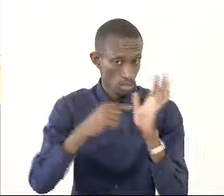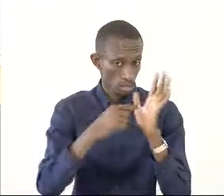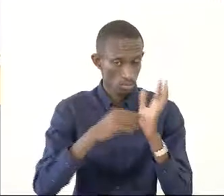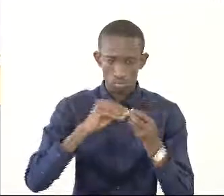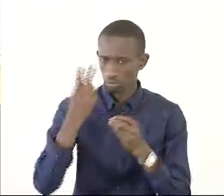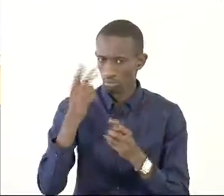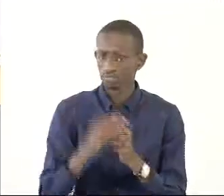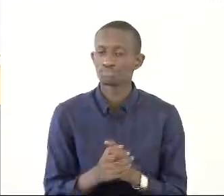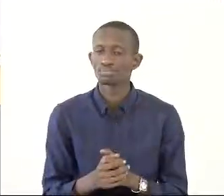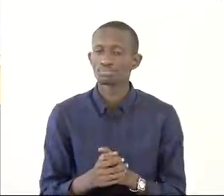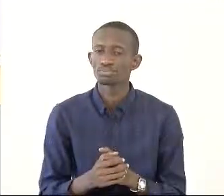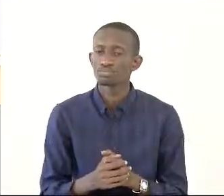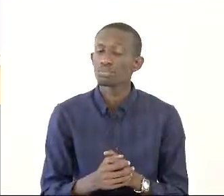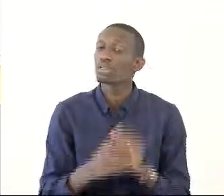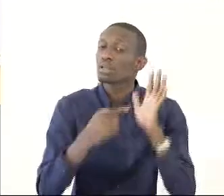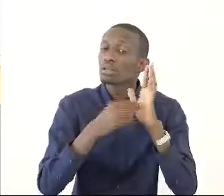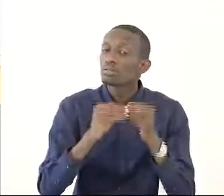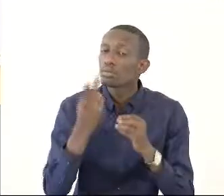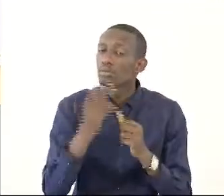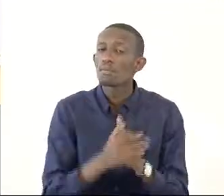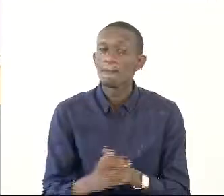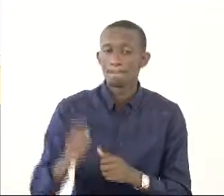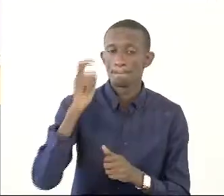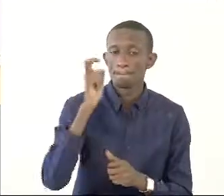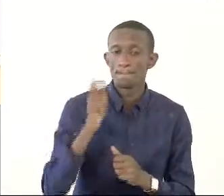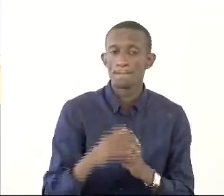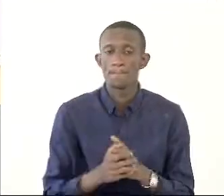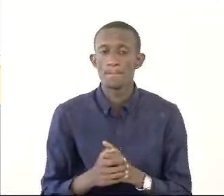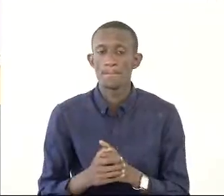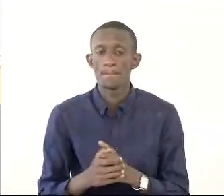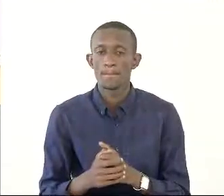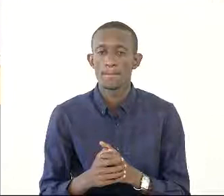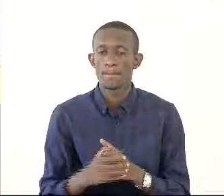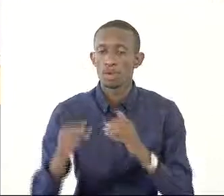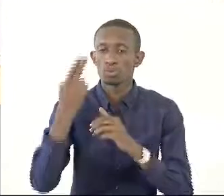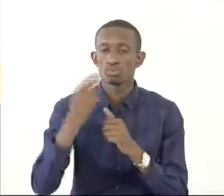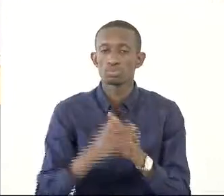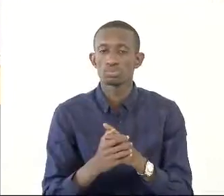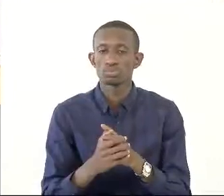Our example number 2, it is x squared minus 3x. Solve